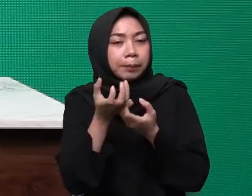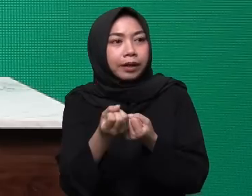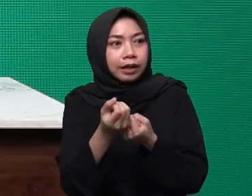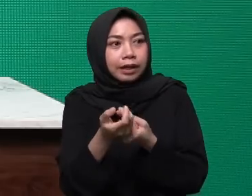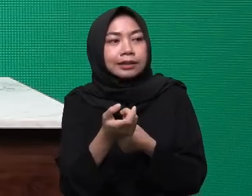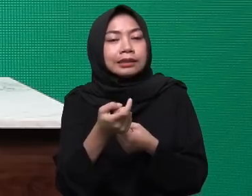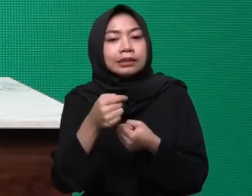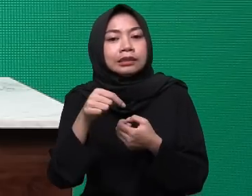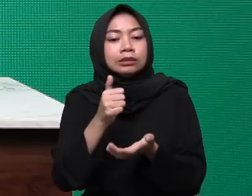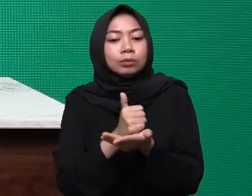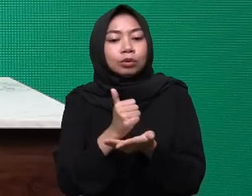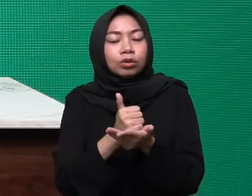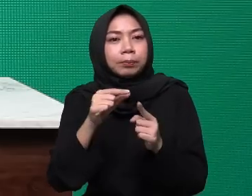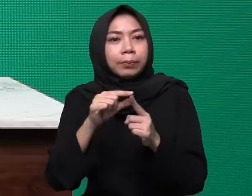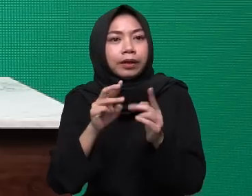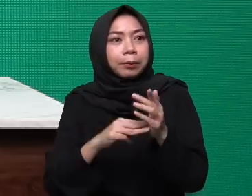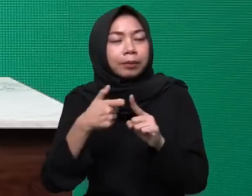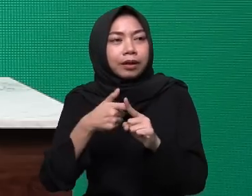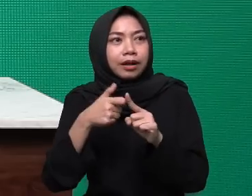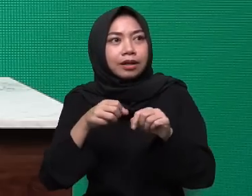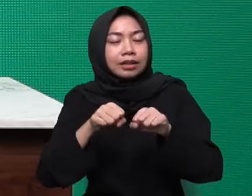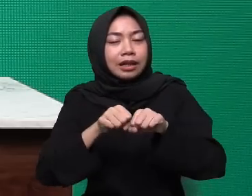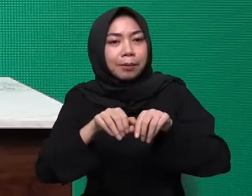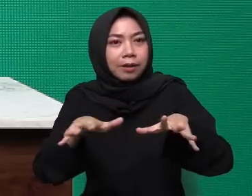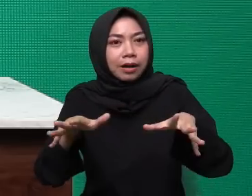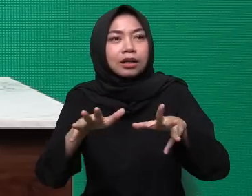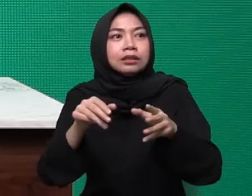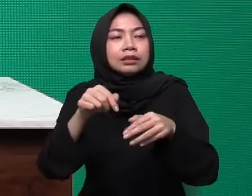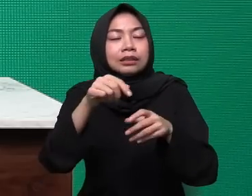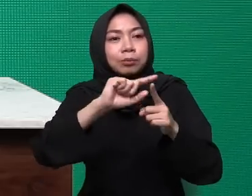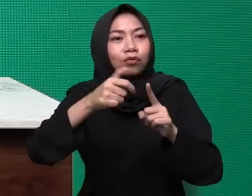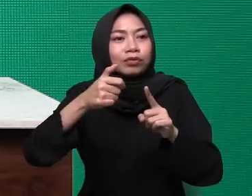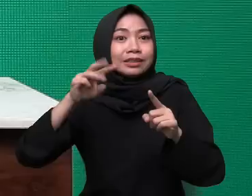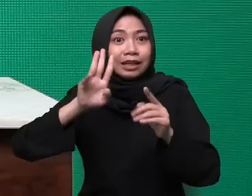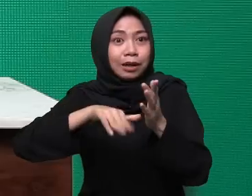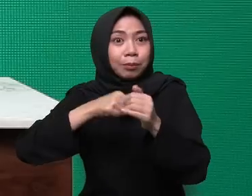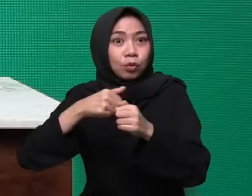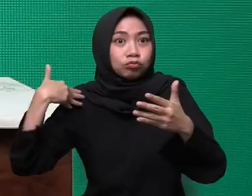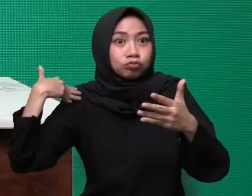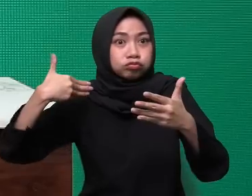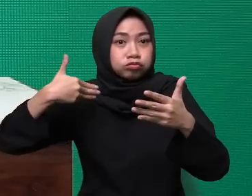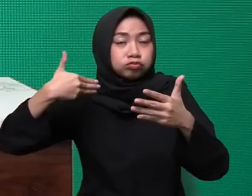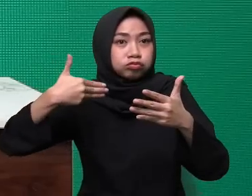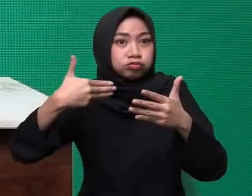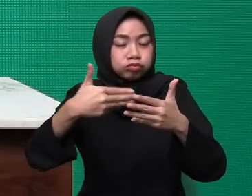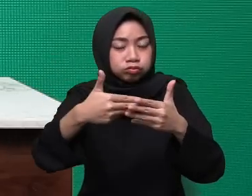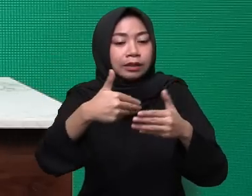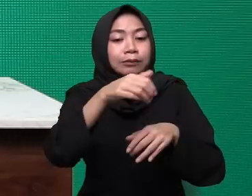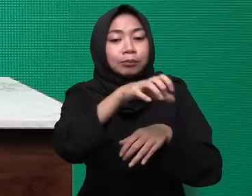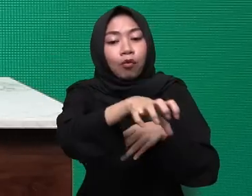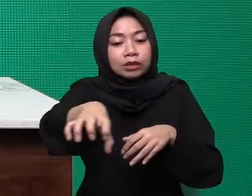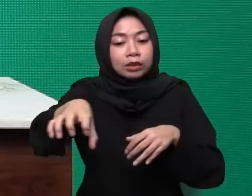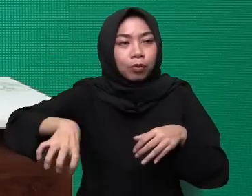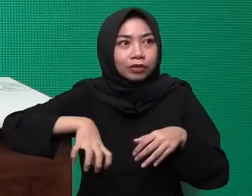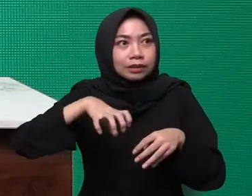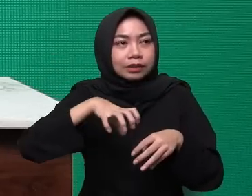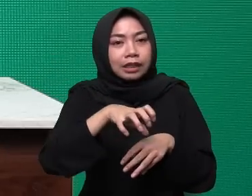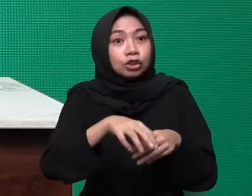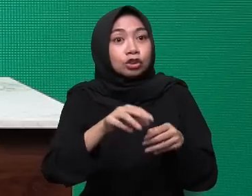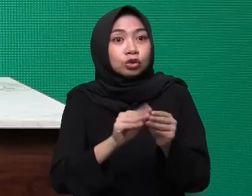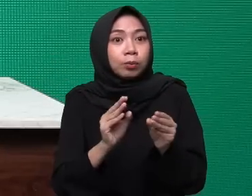outbreak can be seen from the steady number of infected provinces in the past 3 weeks and zero report of confirmed cases